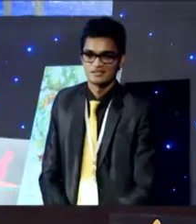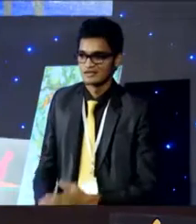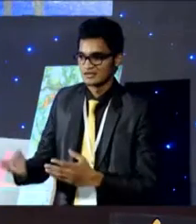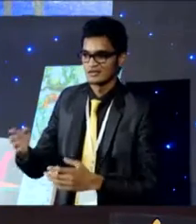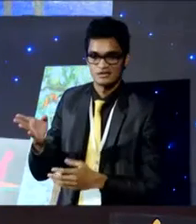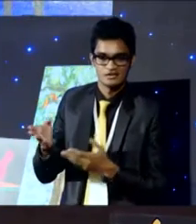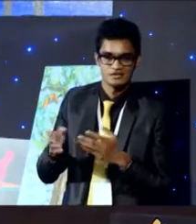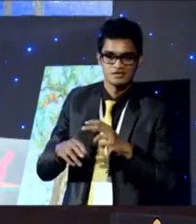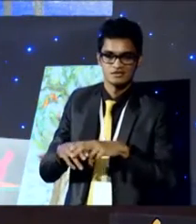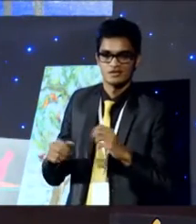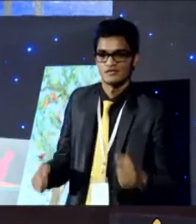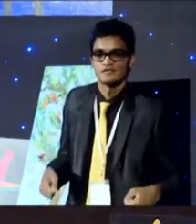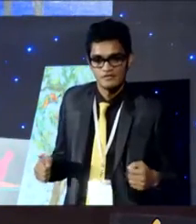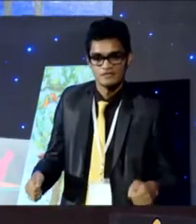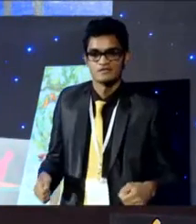Group.